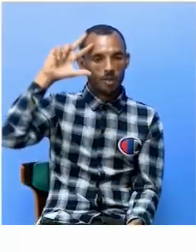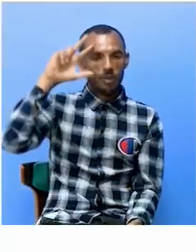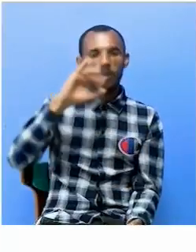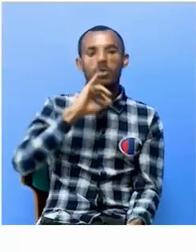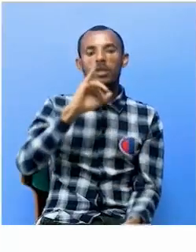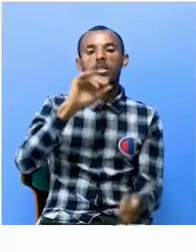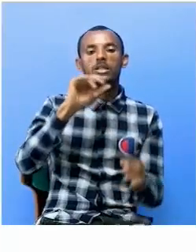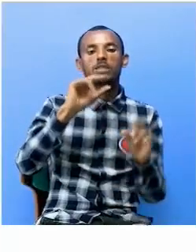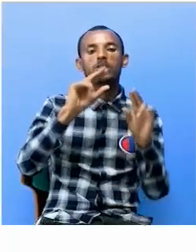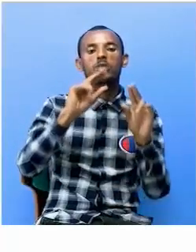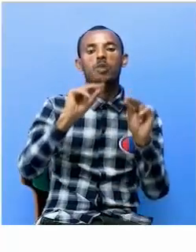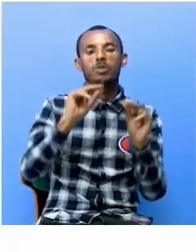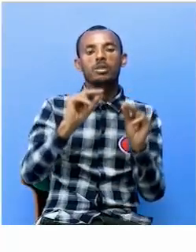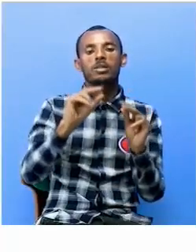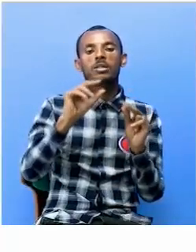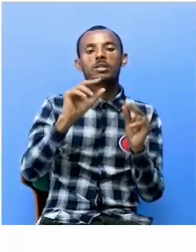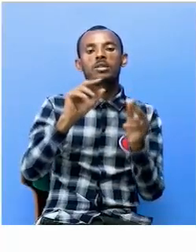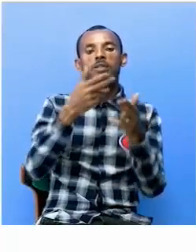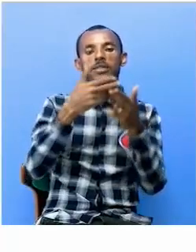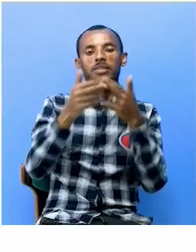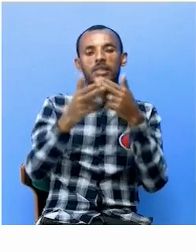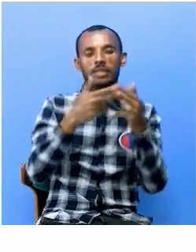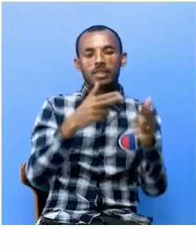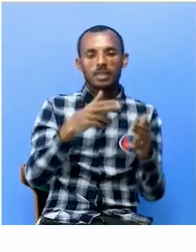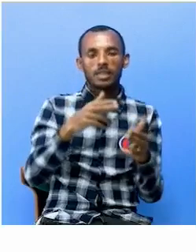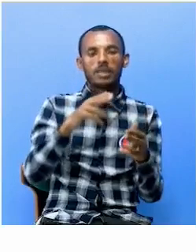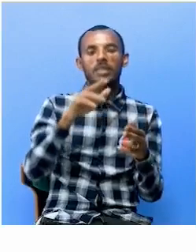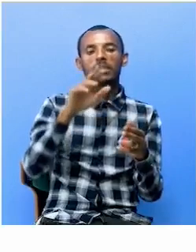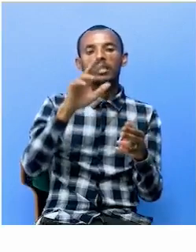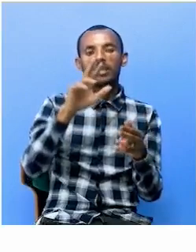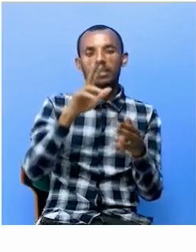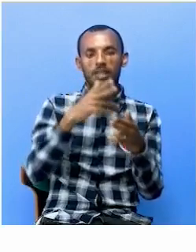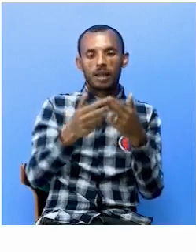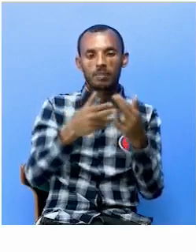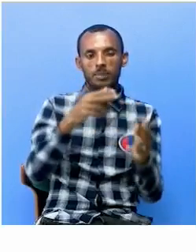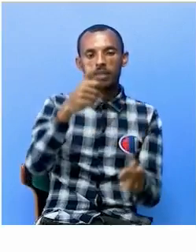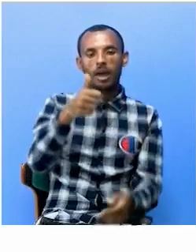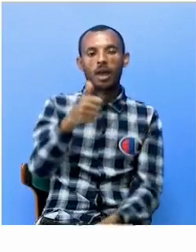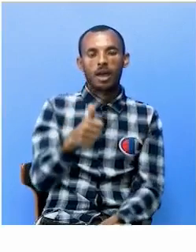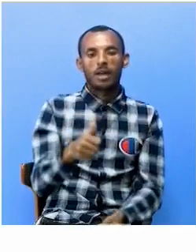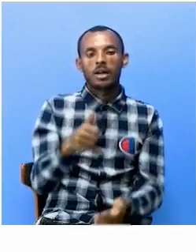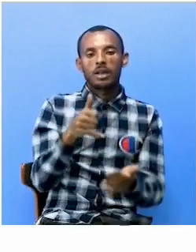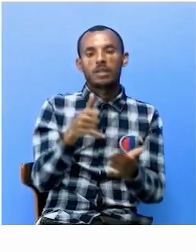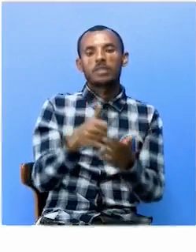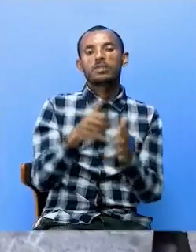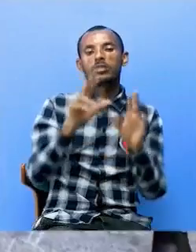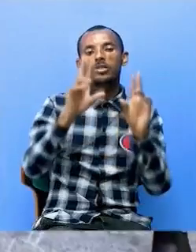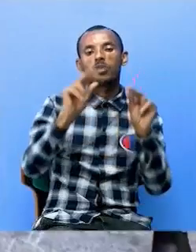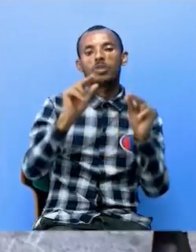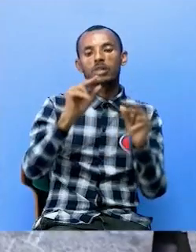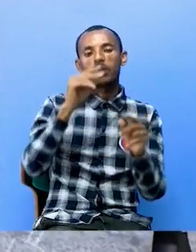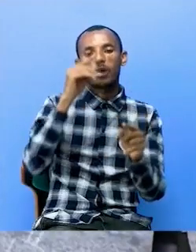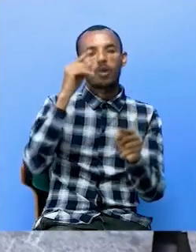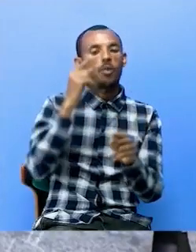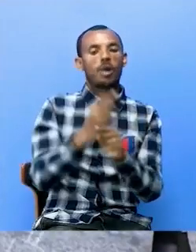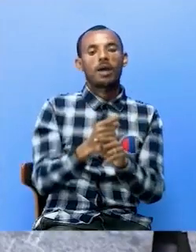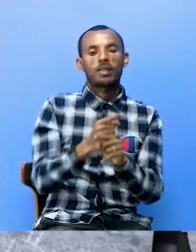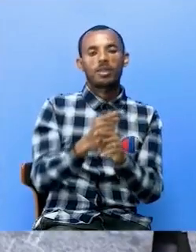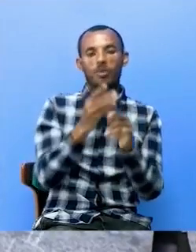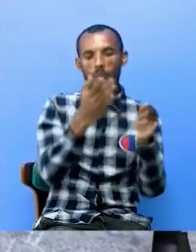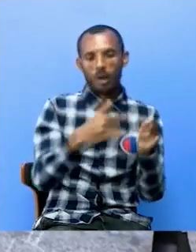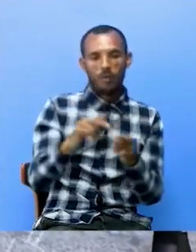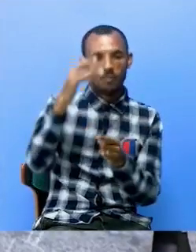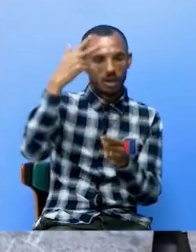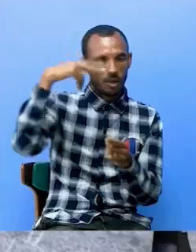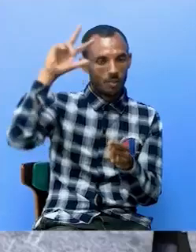not 3 times a, okay? This is not the correct way of expressing a